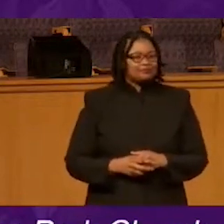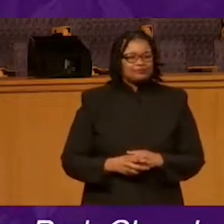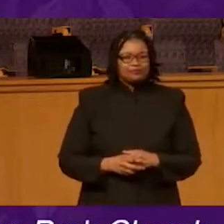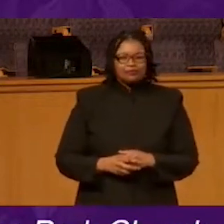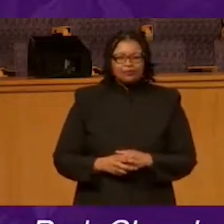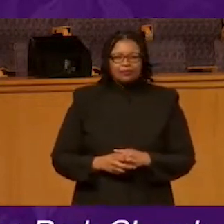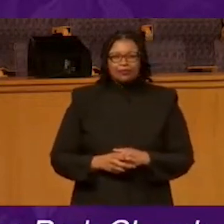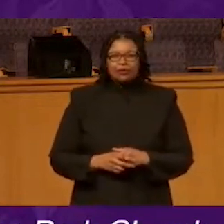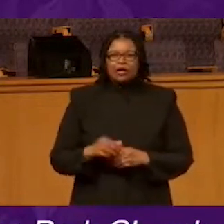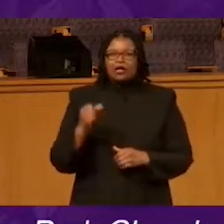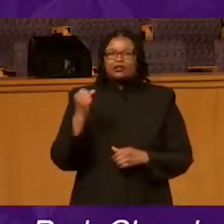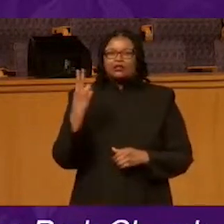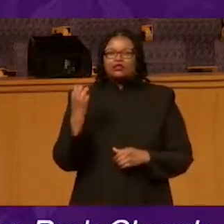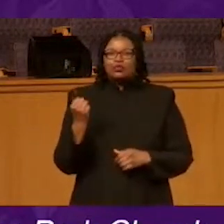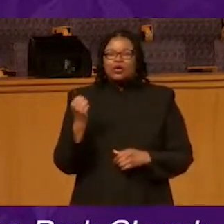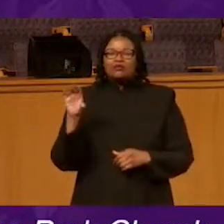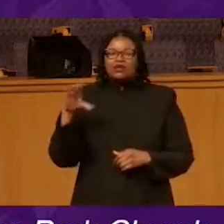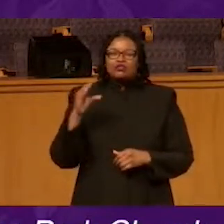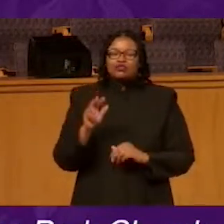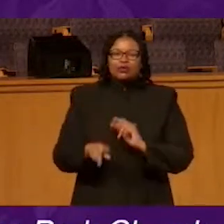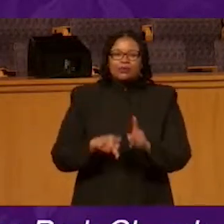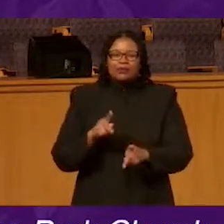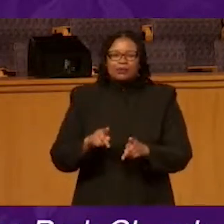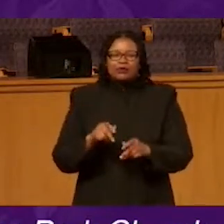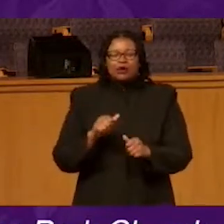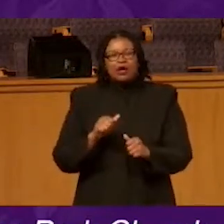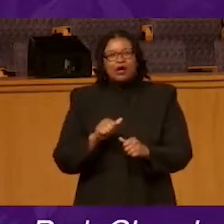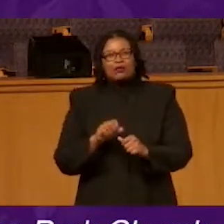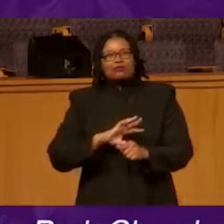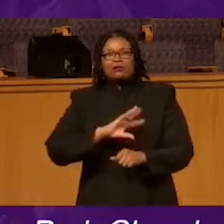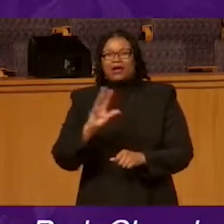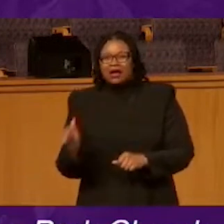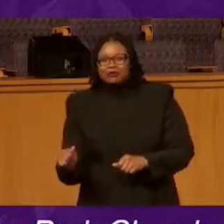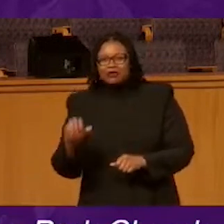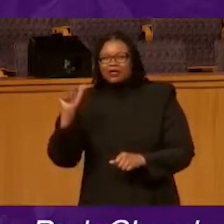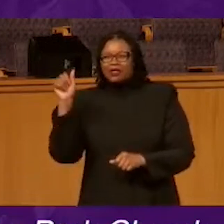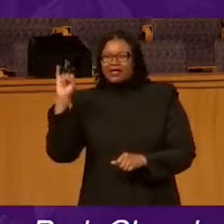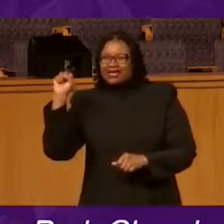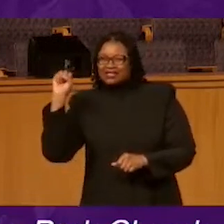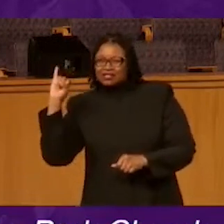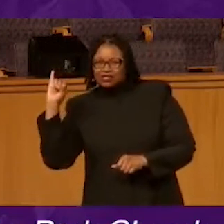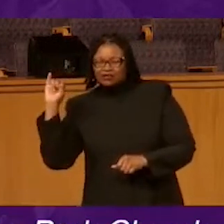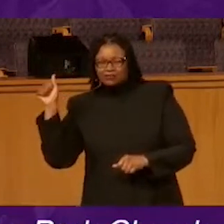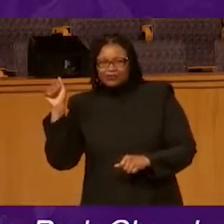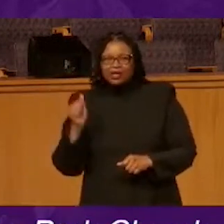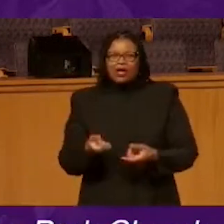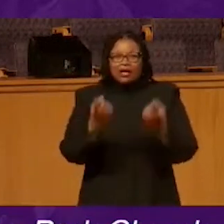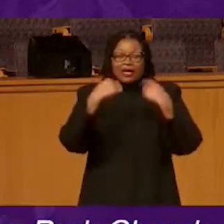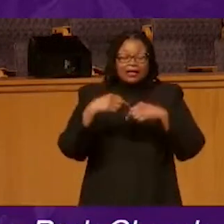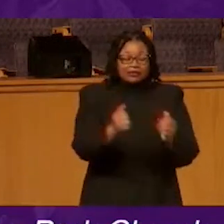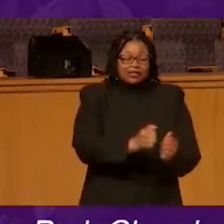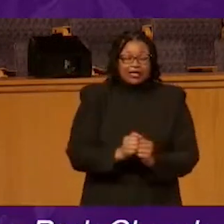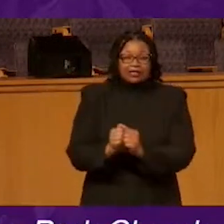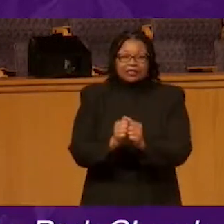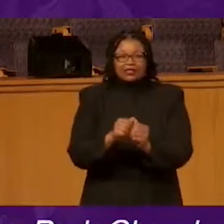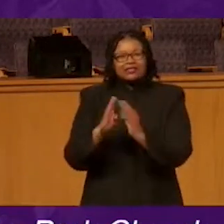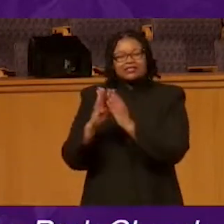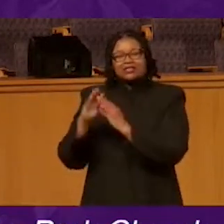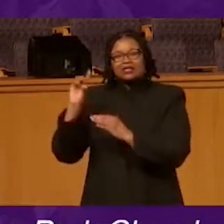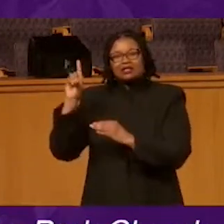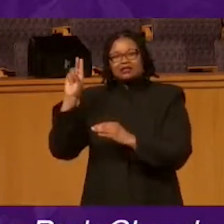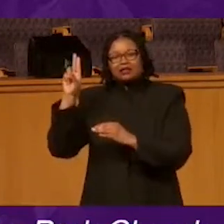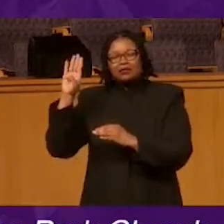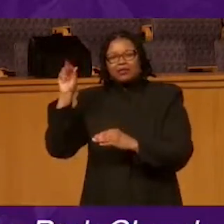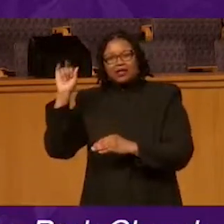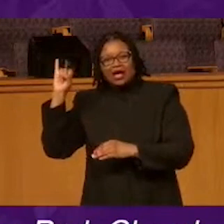Over 1,200 people from the Middle East, Asia, and Africa came together in the city of Dubai for